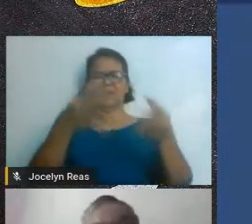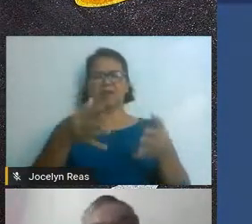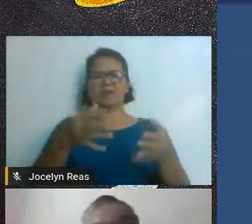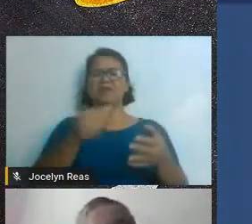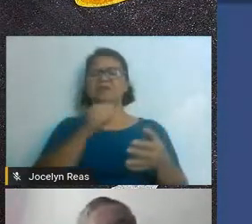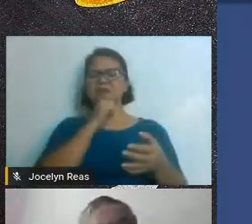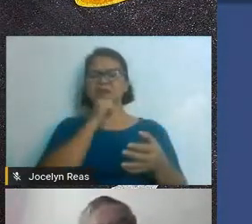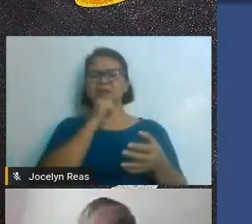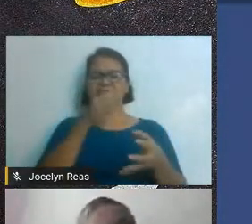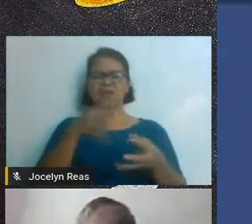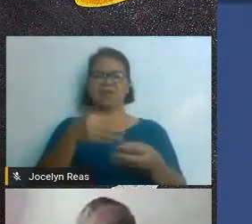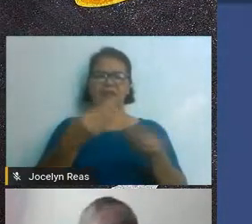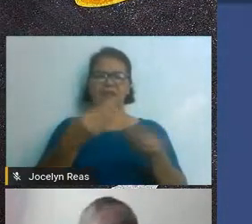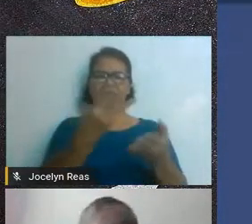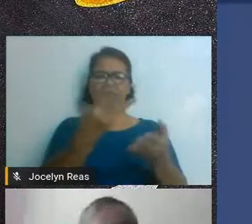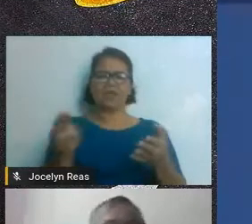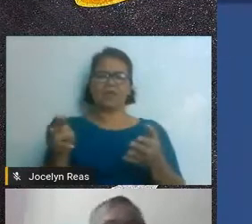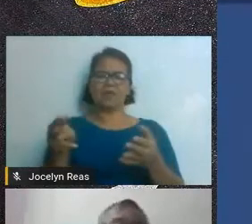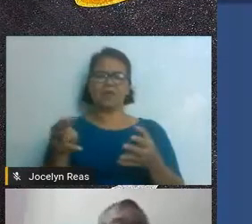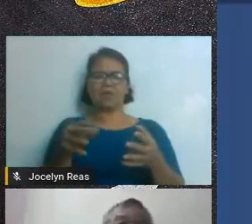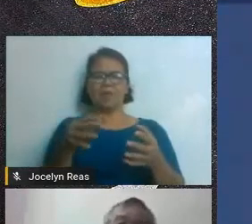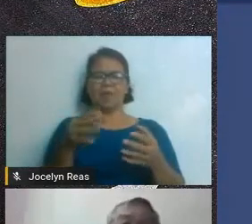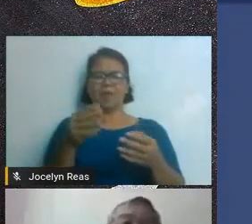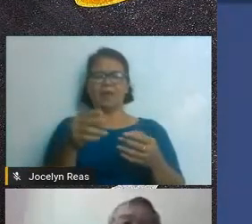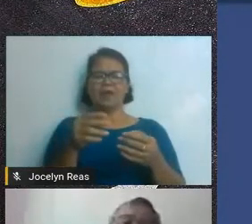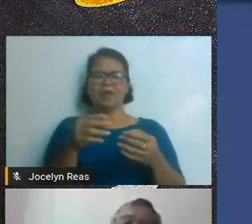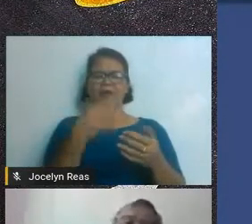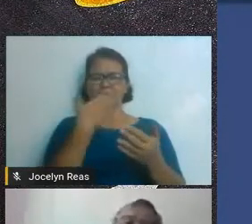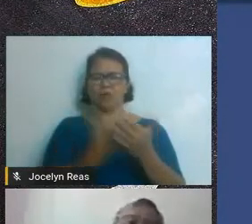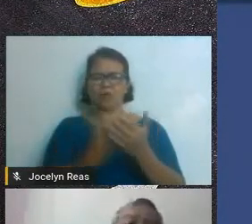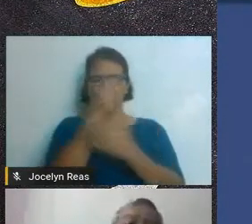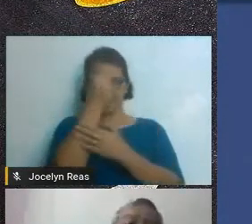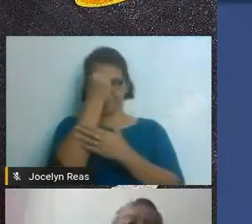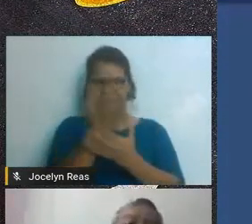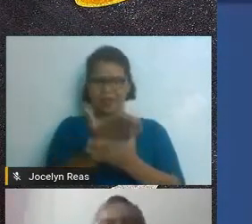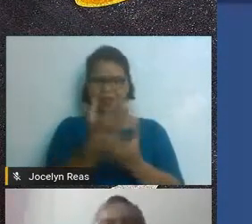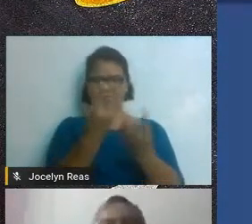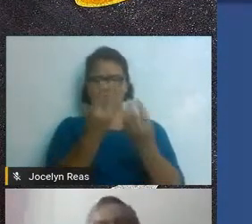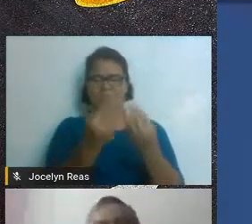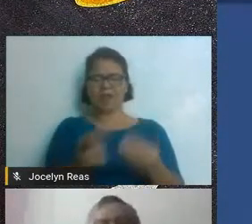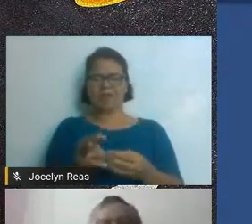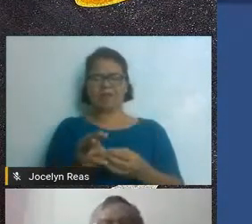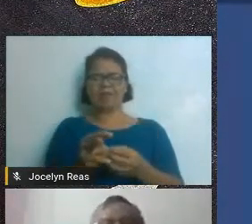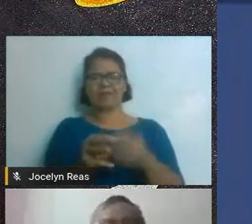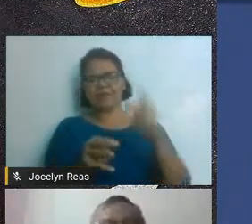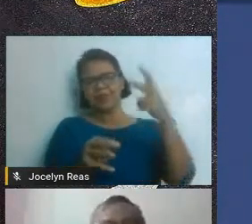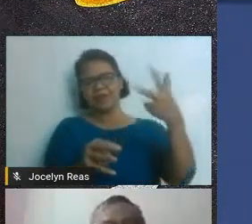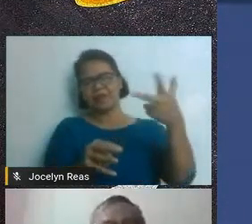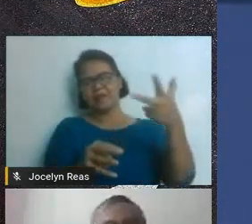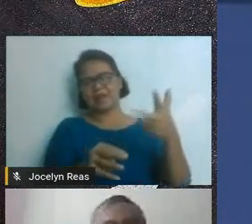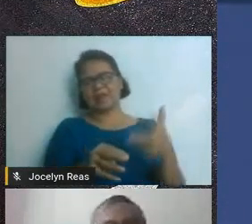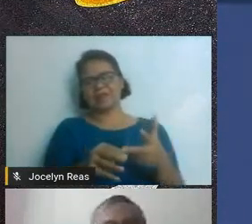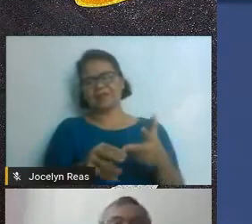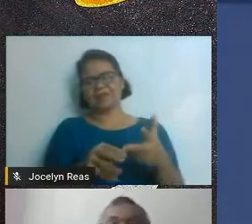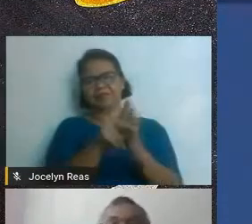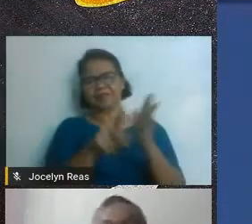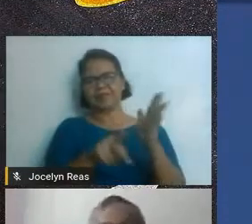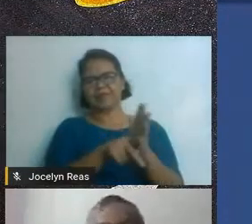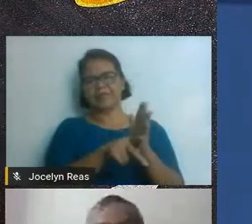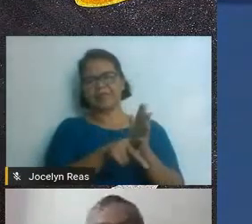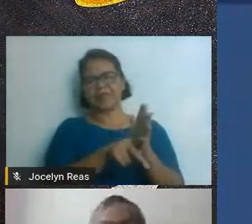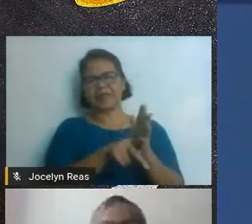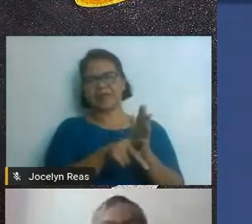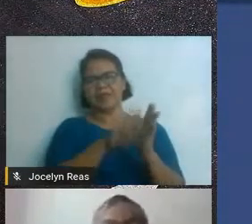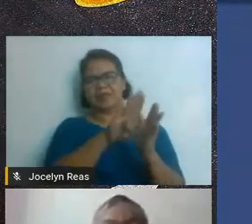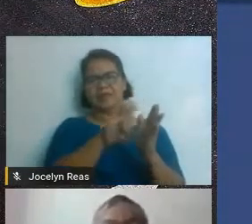proper orientation and training of these people. The third principle of our basic education learning continuity plan is the